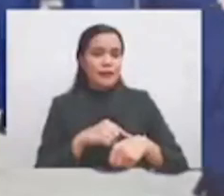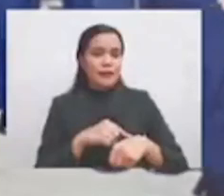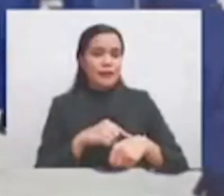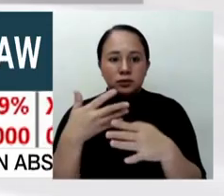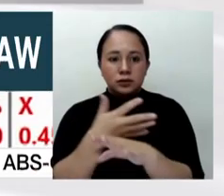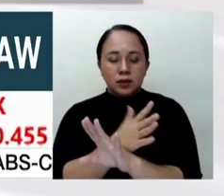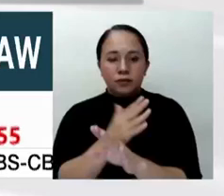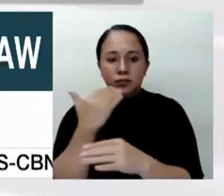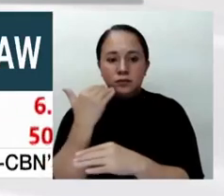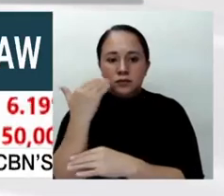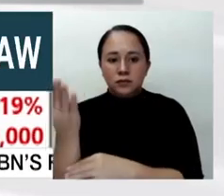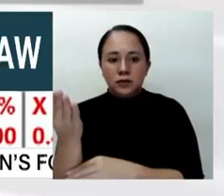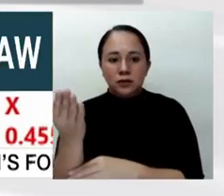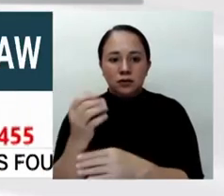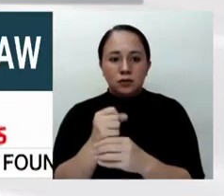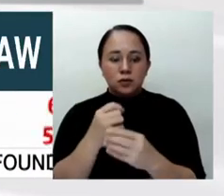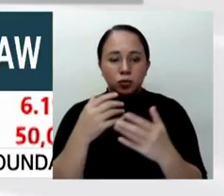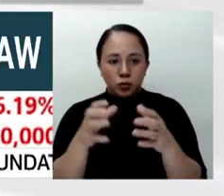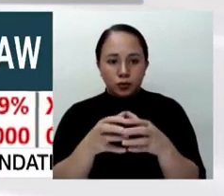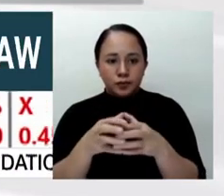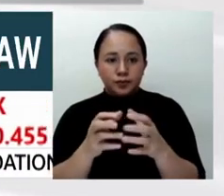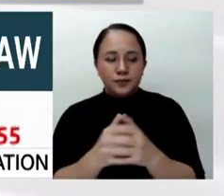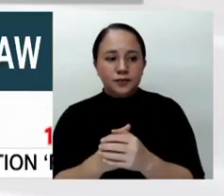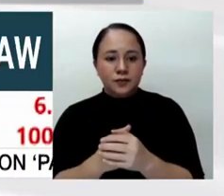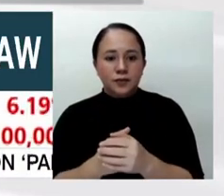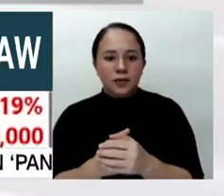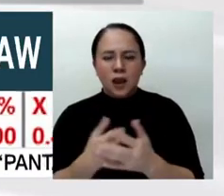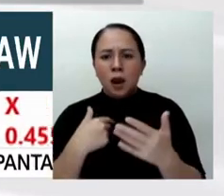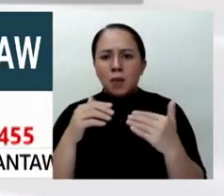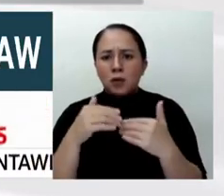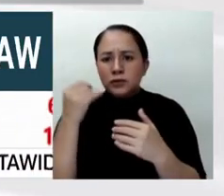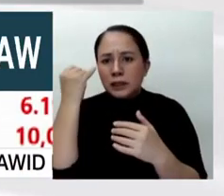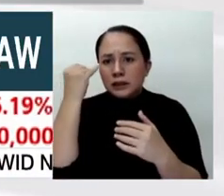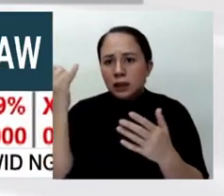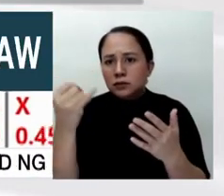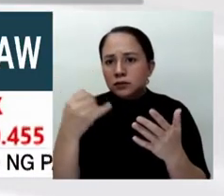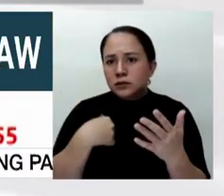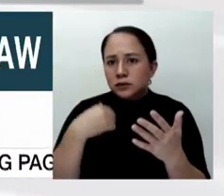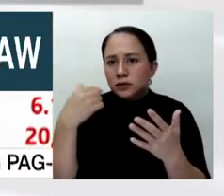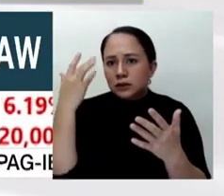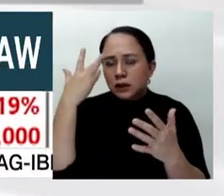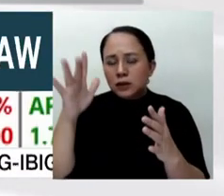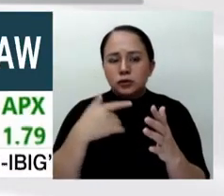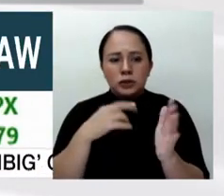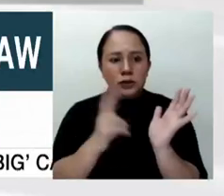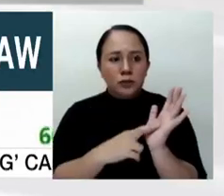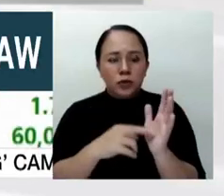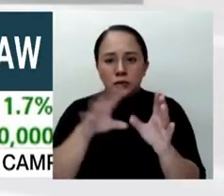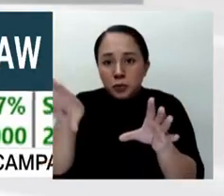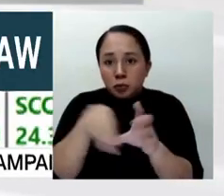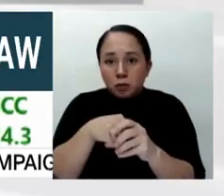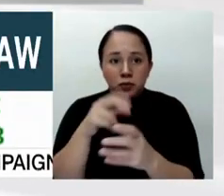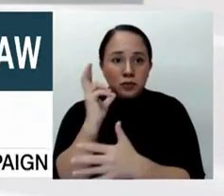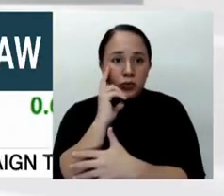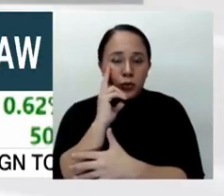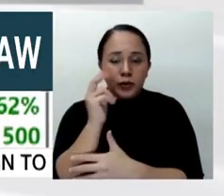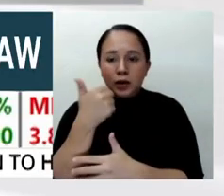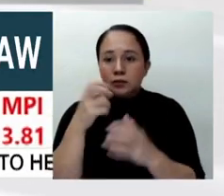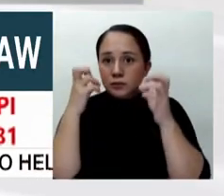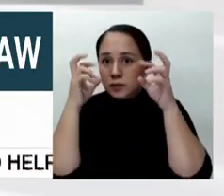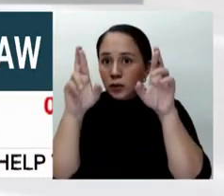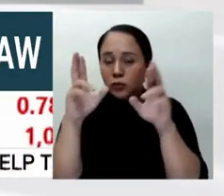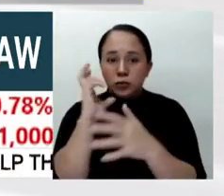about intelligence reports? Well, I don't remember reading an intelligence report involving President Duterte or Mayor Duterte at that